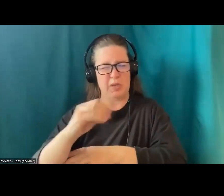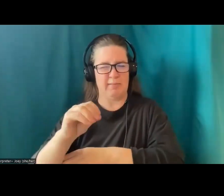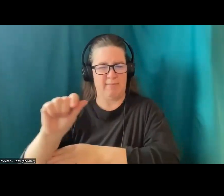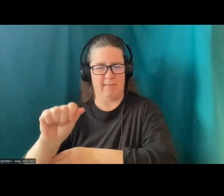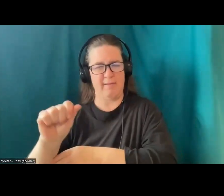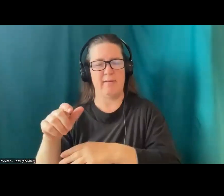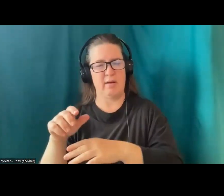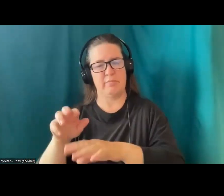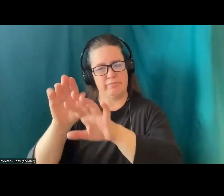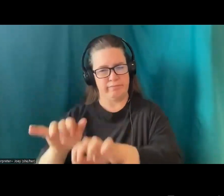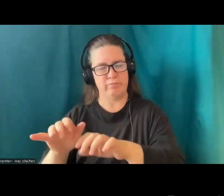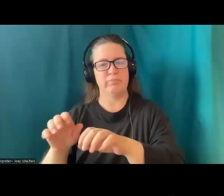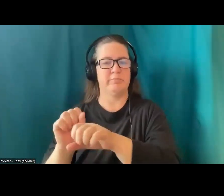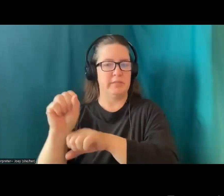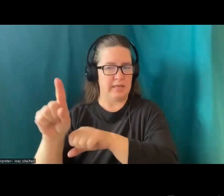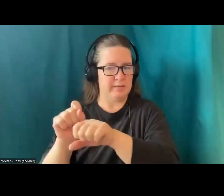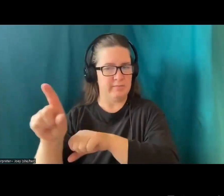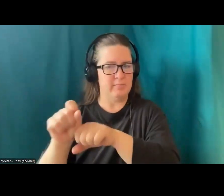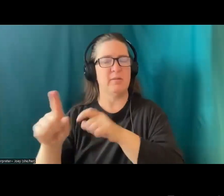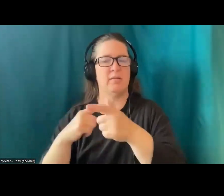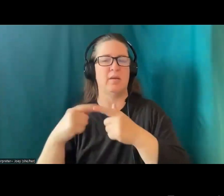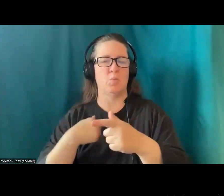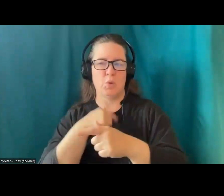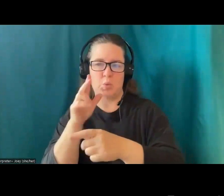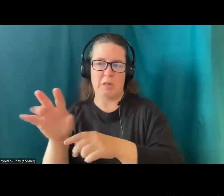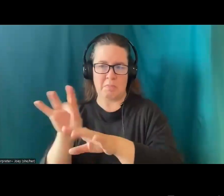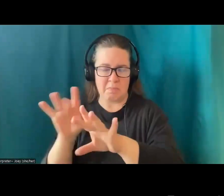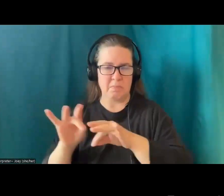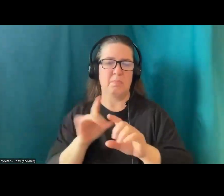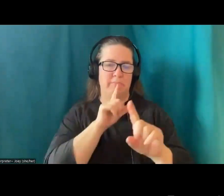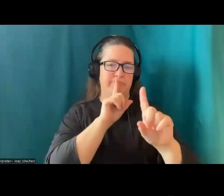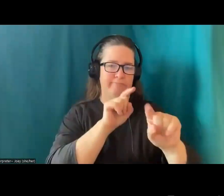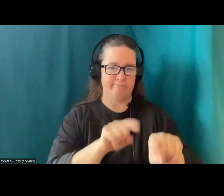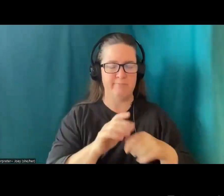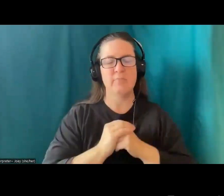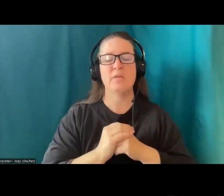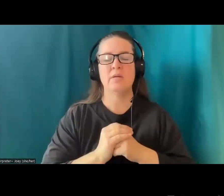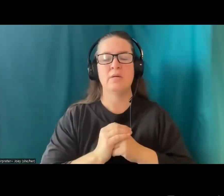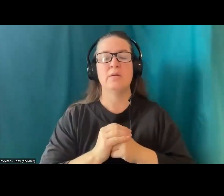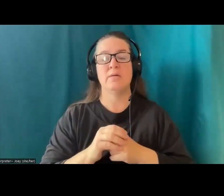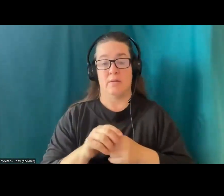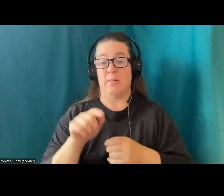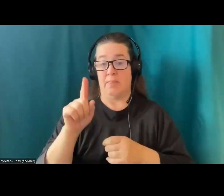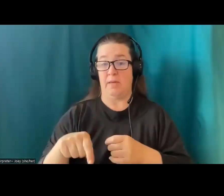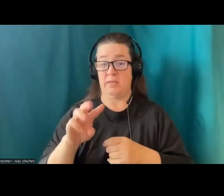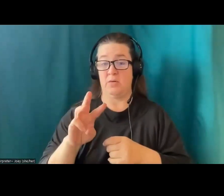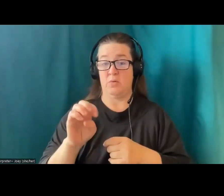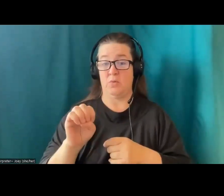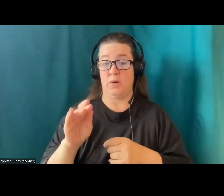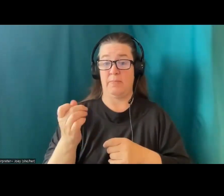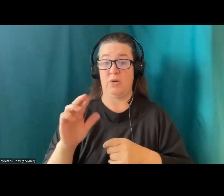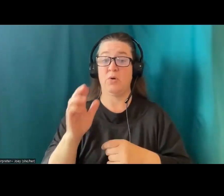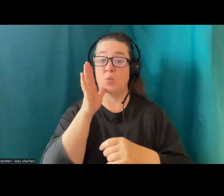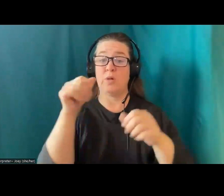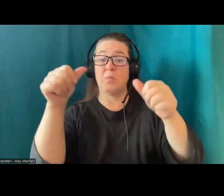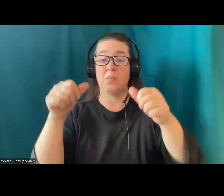Q&A section as well. This webinar will be posted and recorded and posted to the Arts Fund website in the coming days, so you can continue